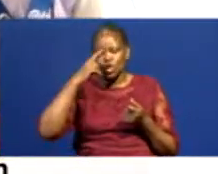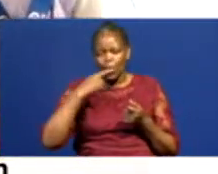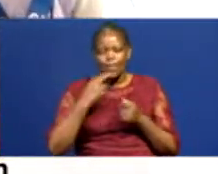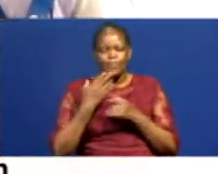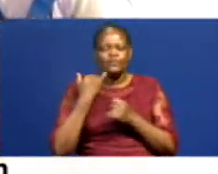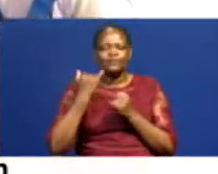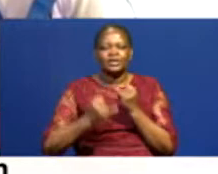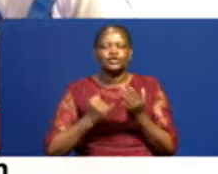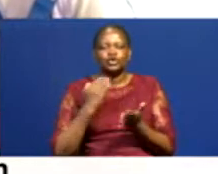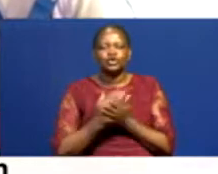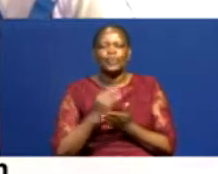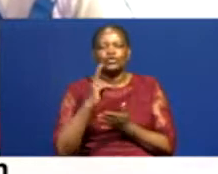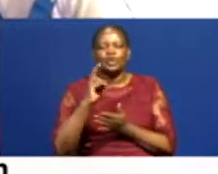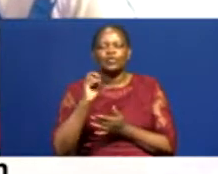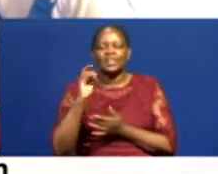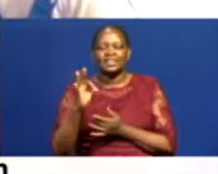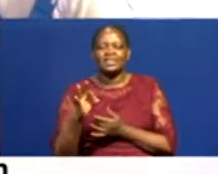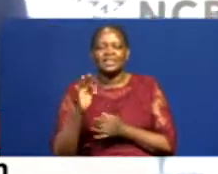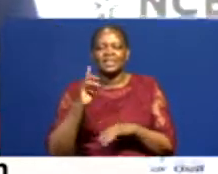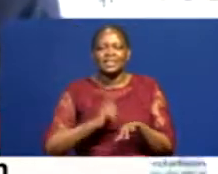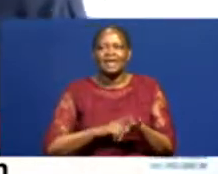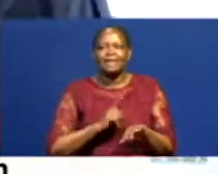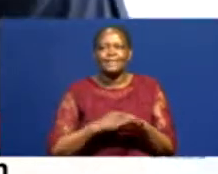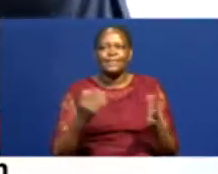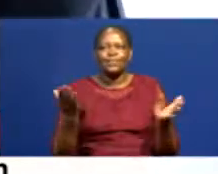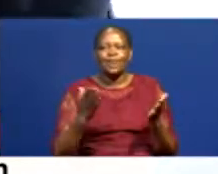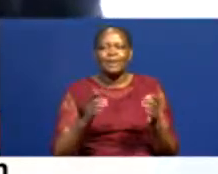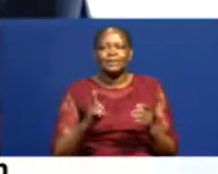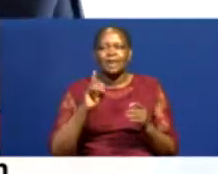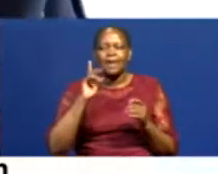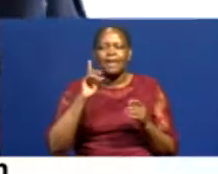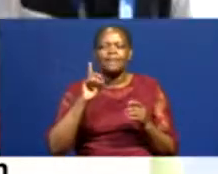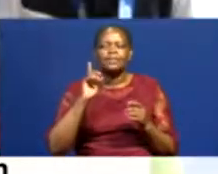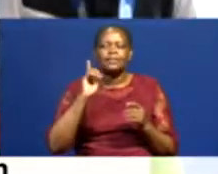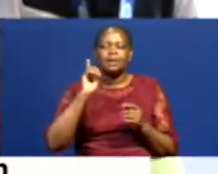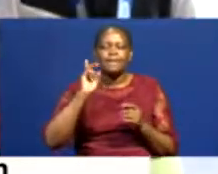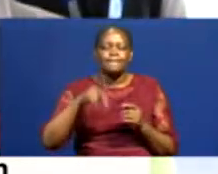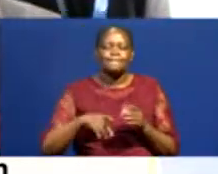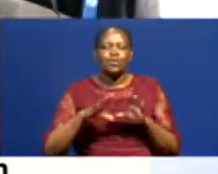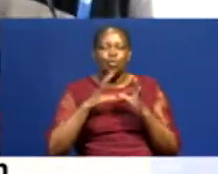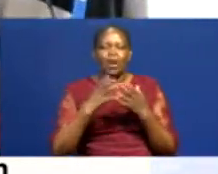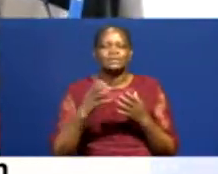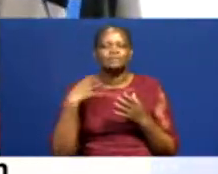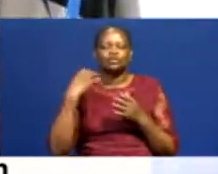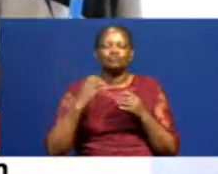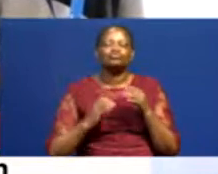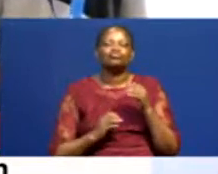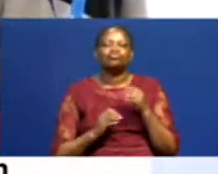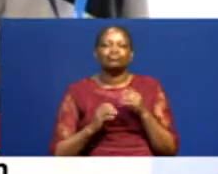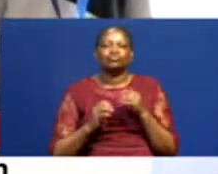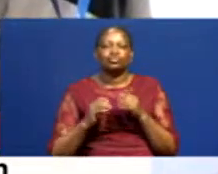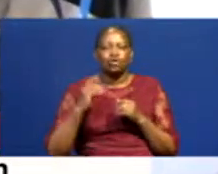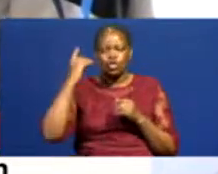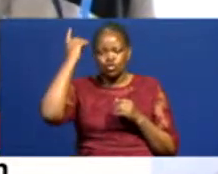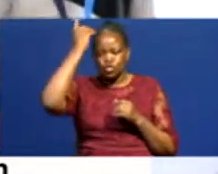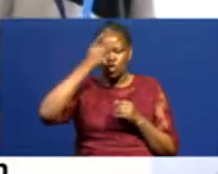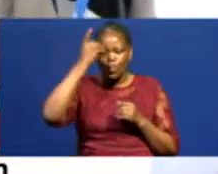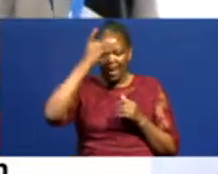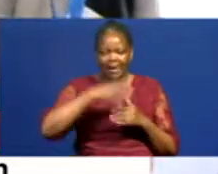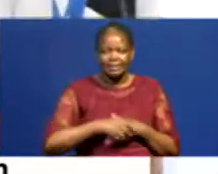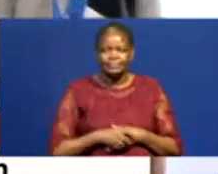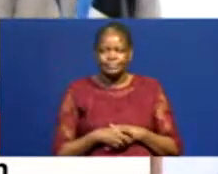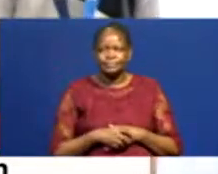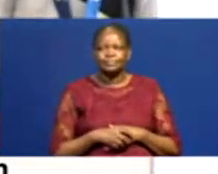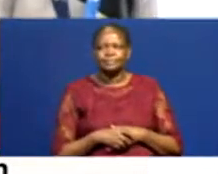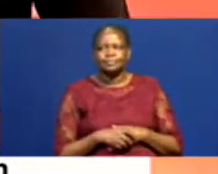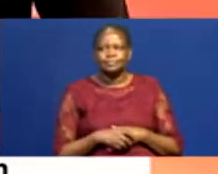final stop of the 2023 season at the DP World Tour Championships in Dubai. Faith Akinyi for Prime